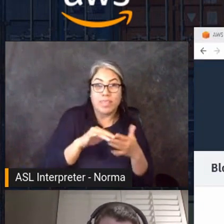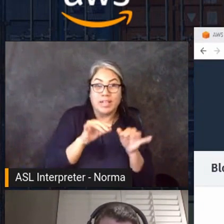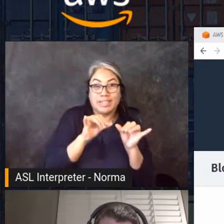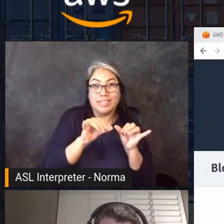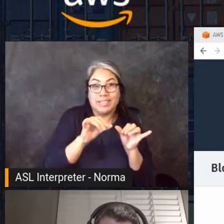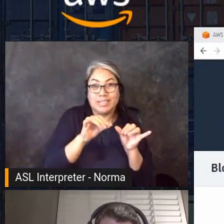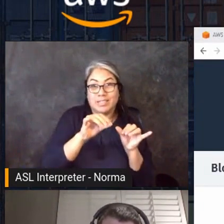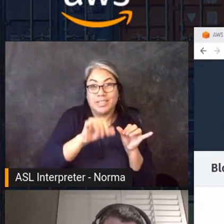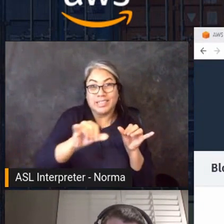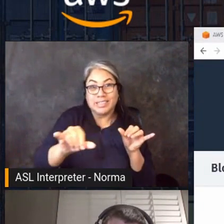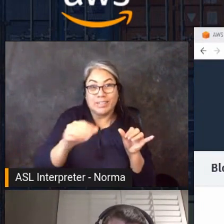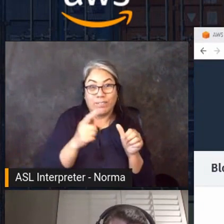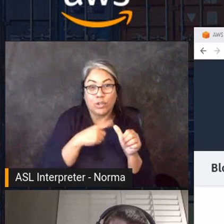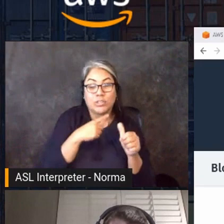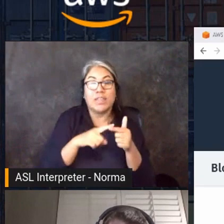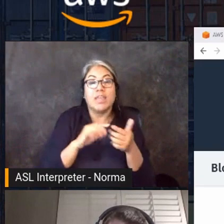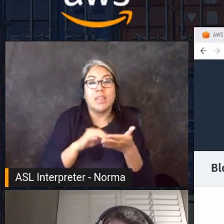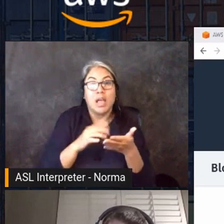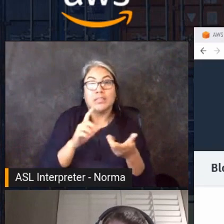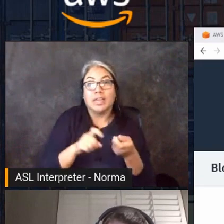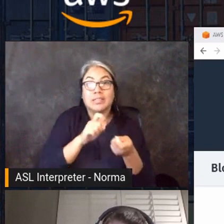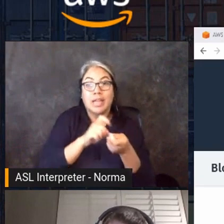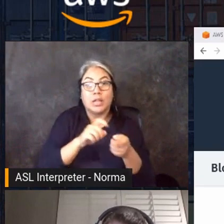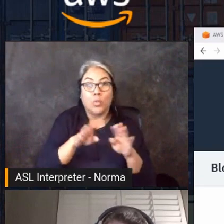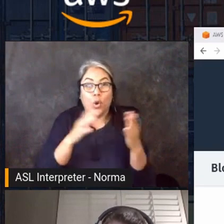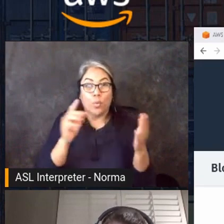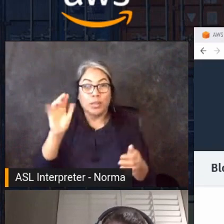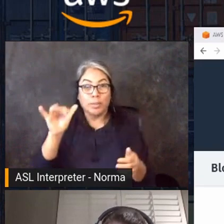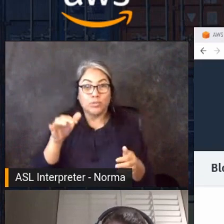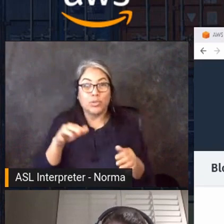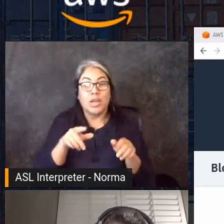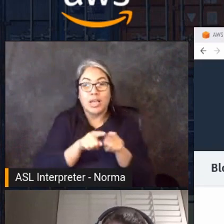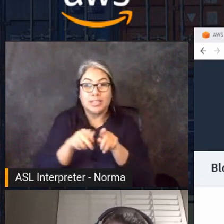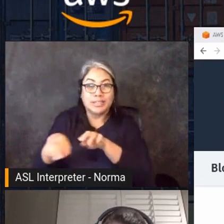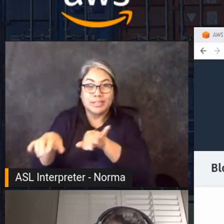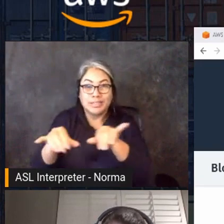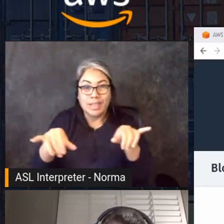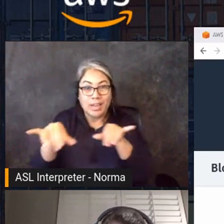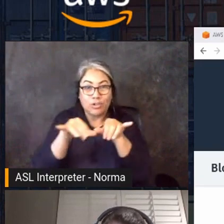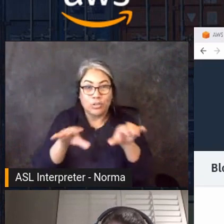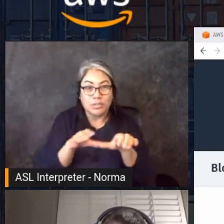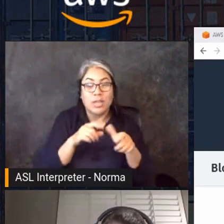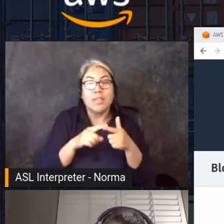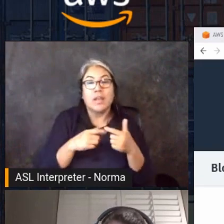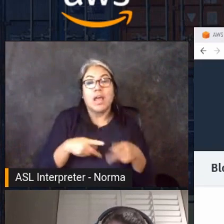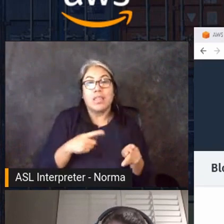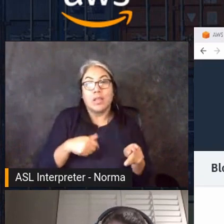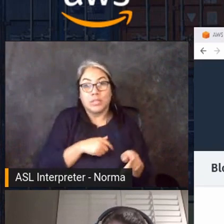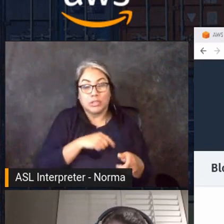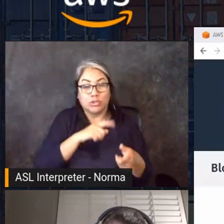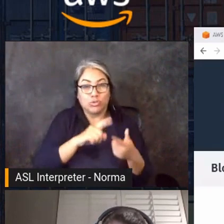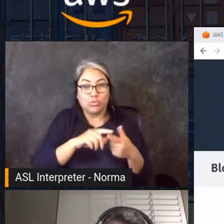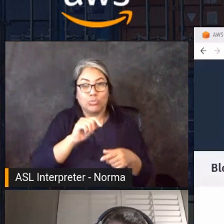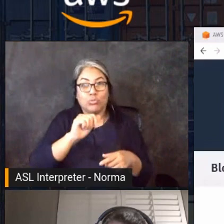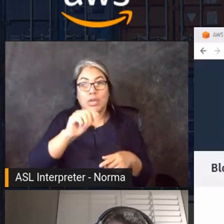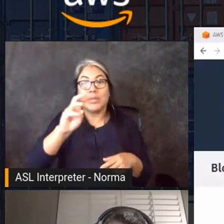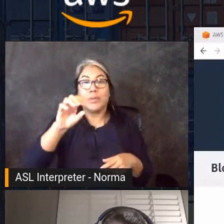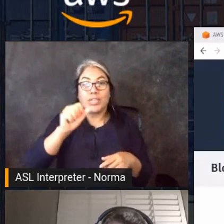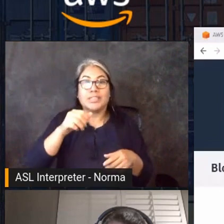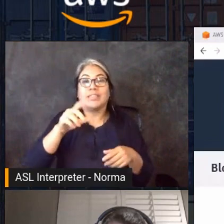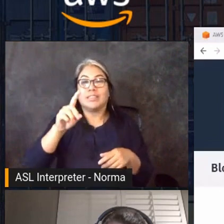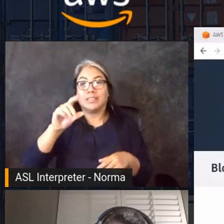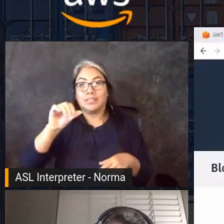what OpenTelemetry as a standard does. And AWS distro using that, it allows us to integrate that deeply with the rest of